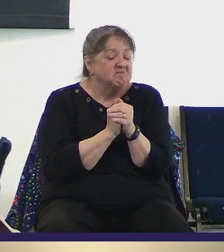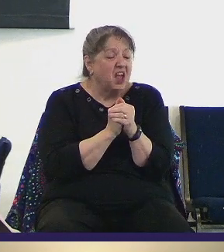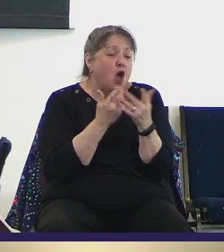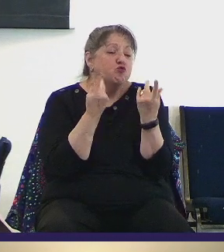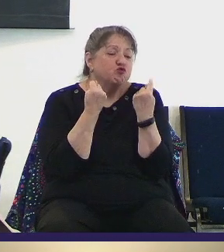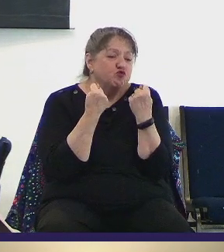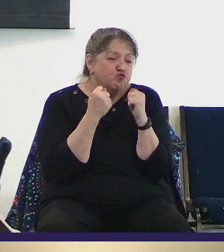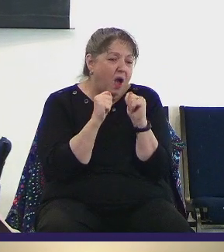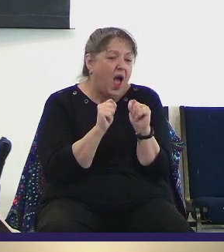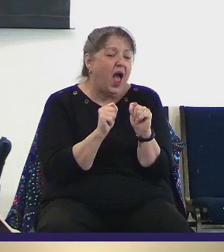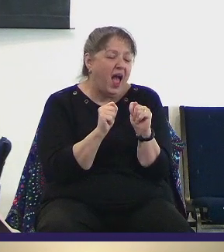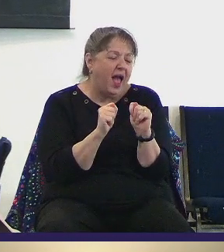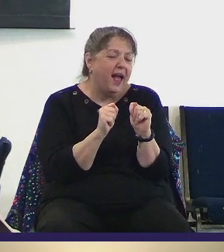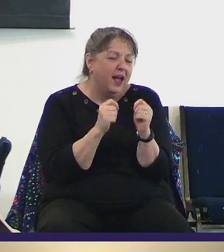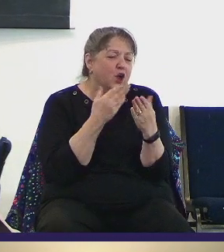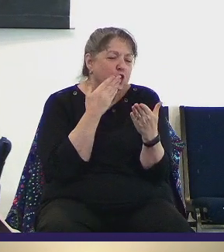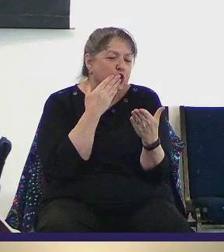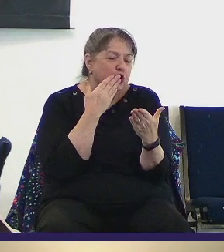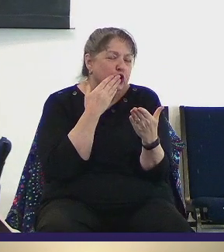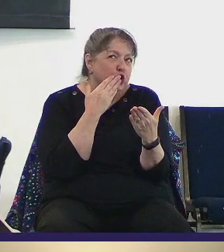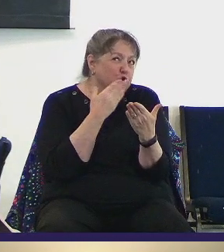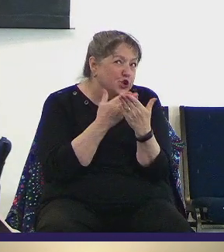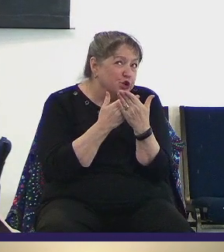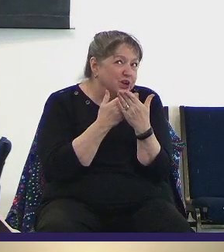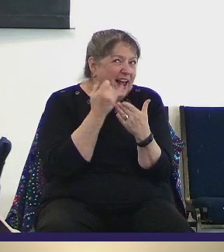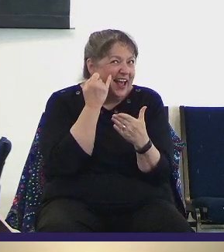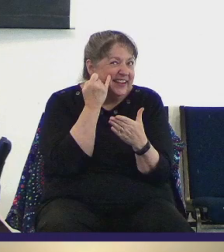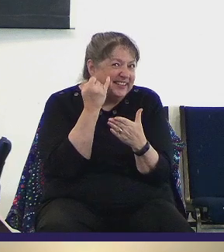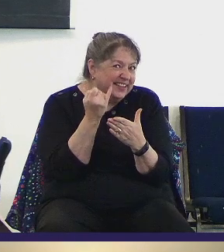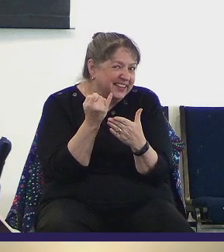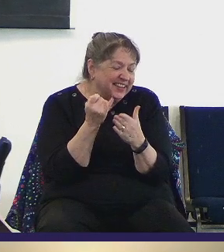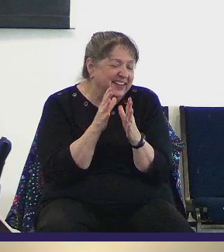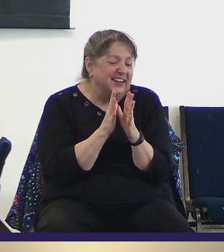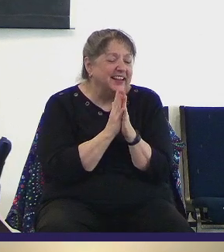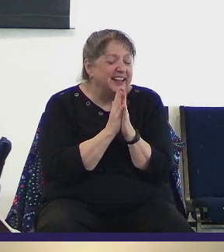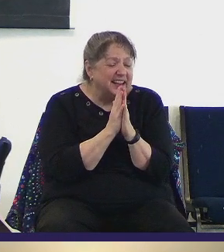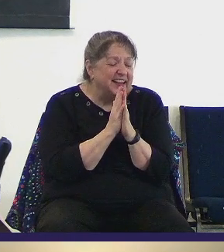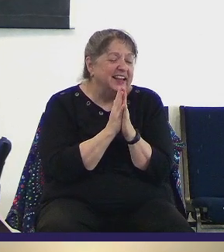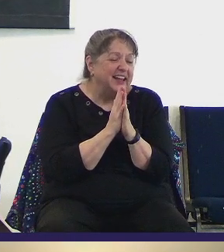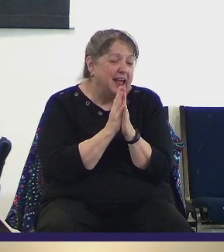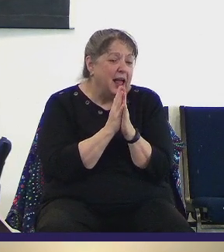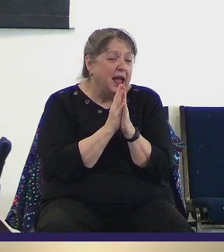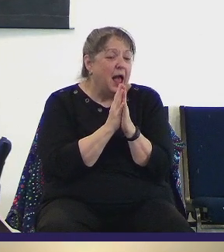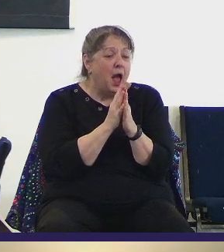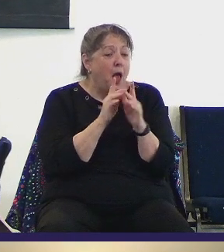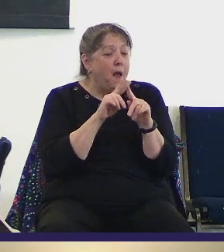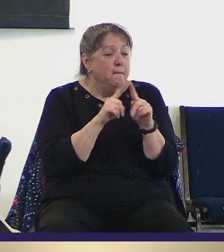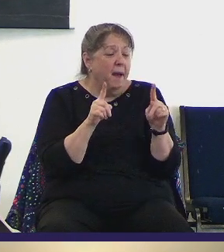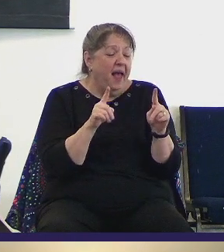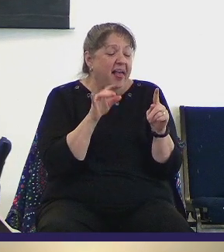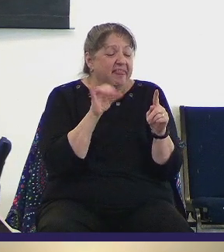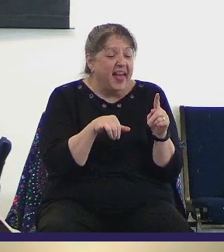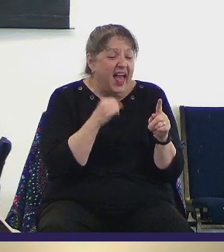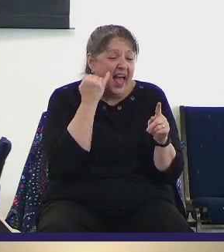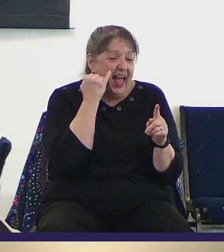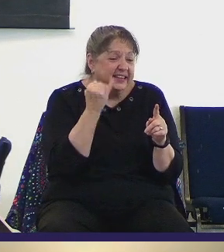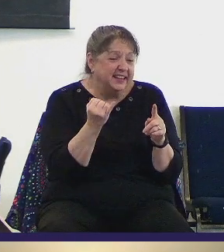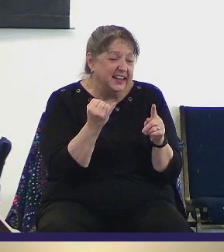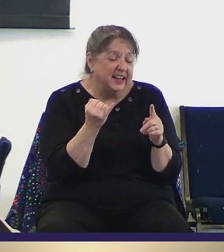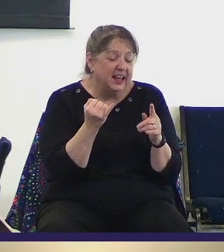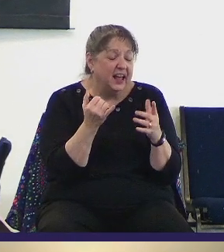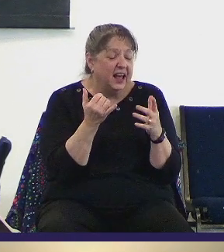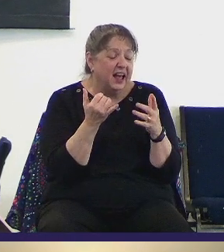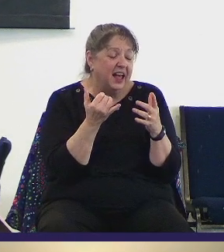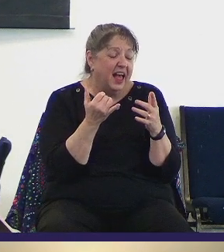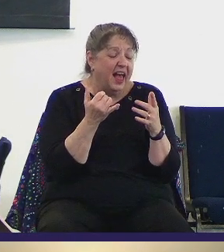a scam that they had, well, at least that Paul was, in order to help, wanting them to join them, to